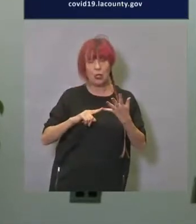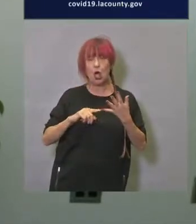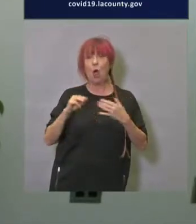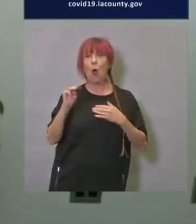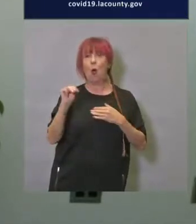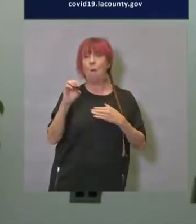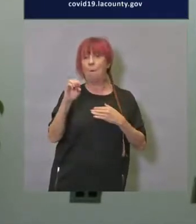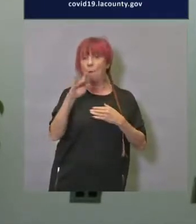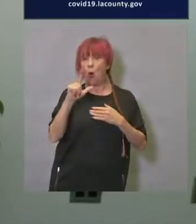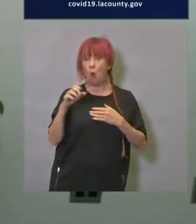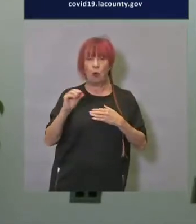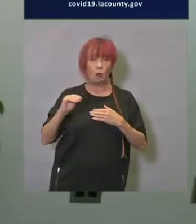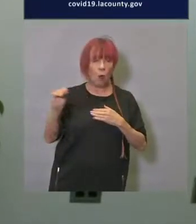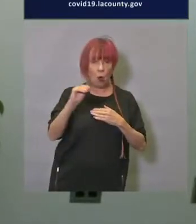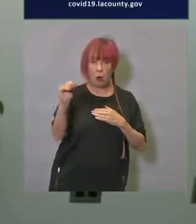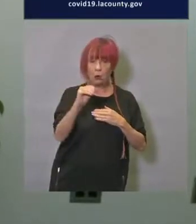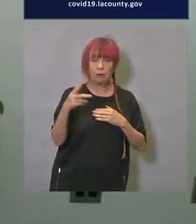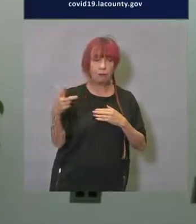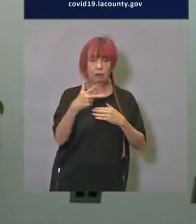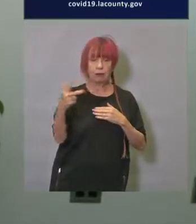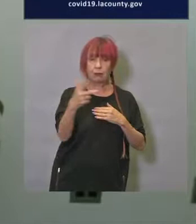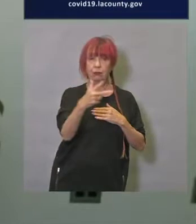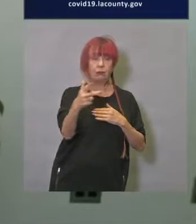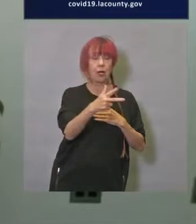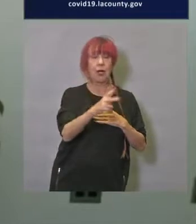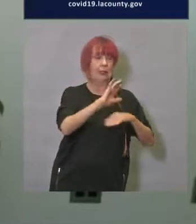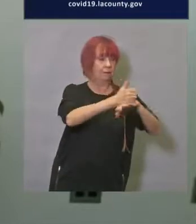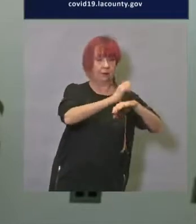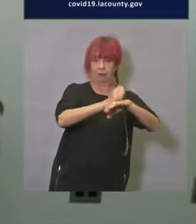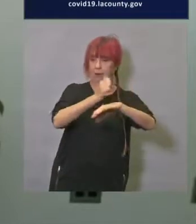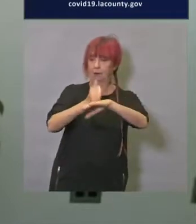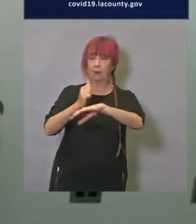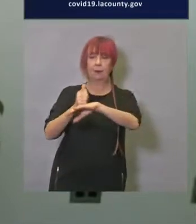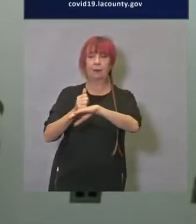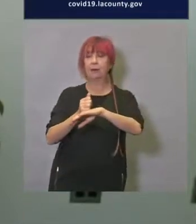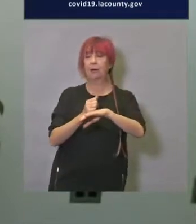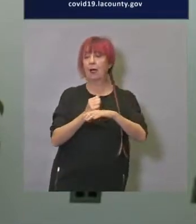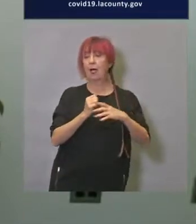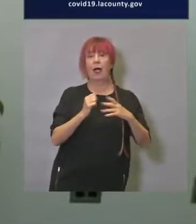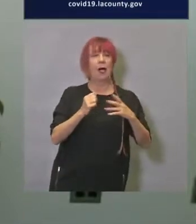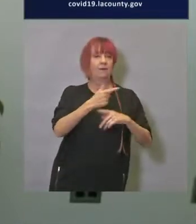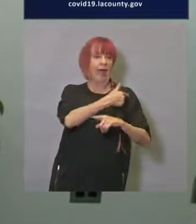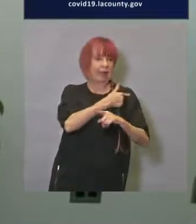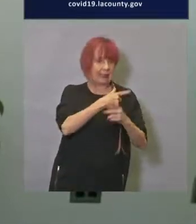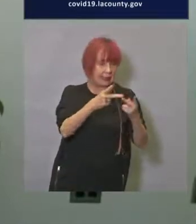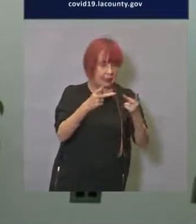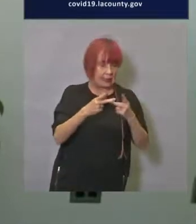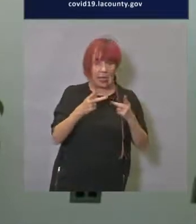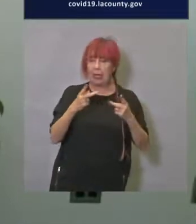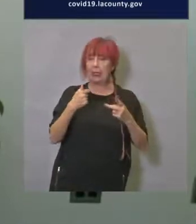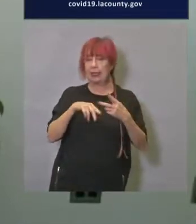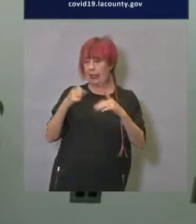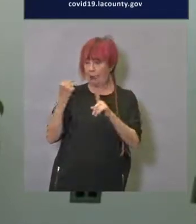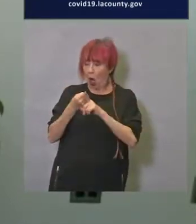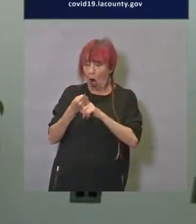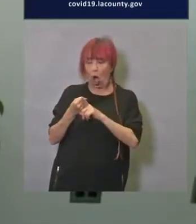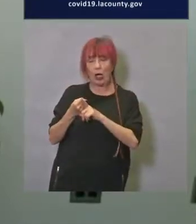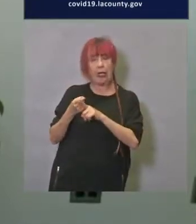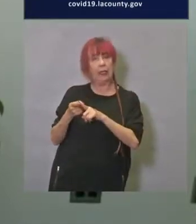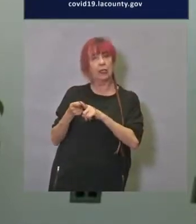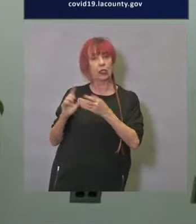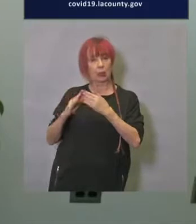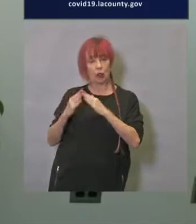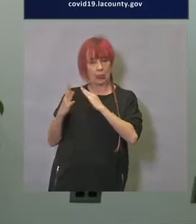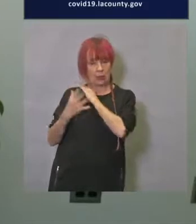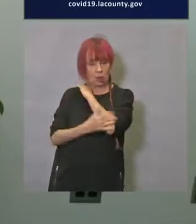have been, just out there popping up vaccine sites in some of the hard hit communities. So a lot of work and thoughtfulness went into this. We've